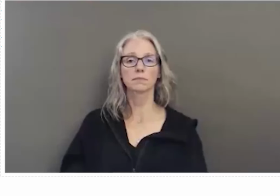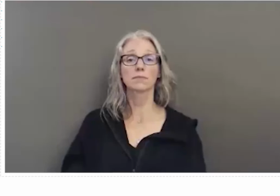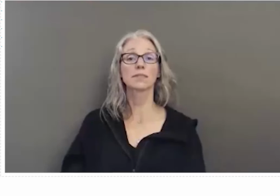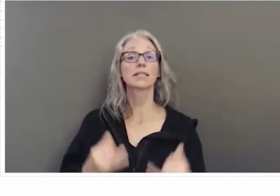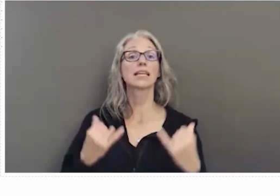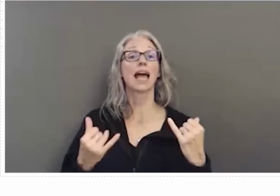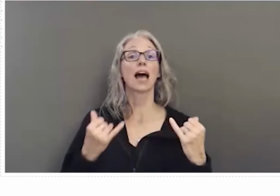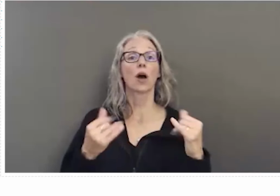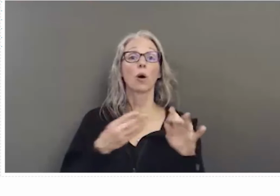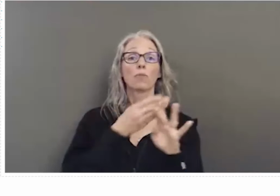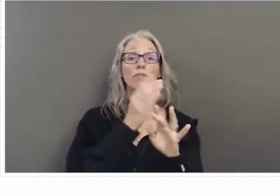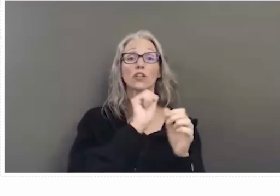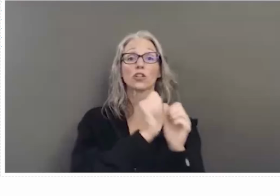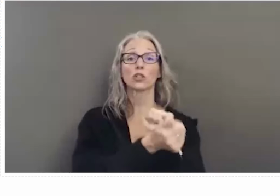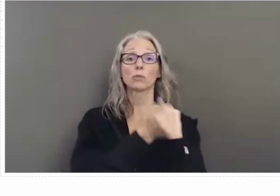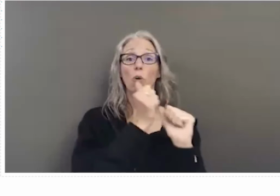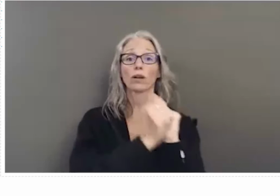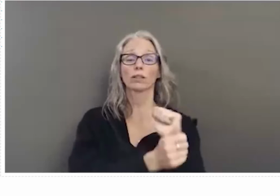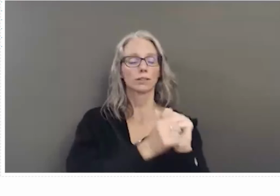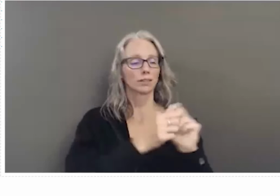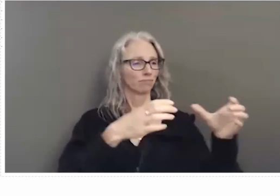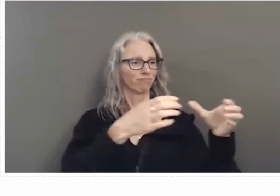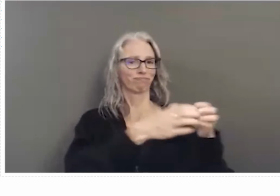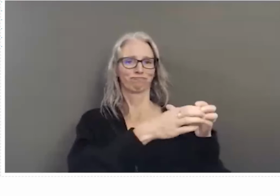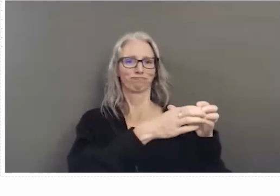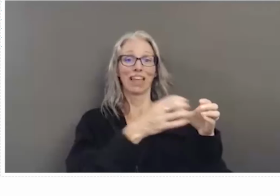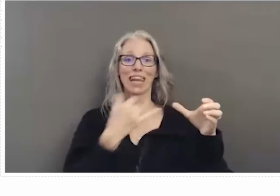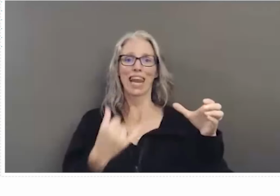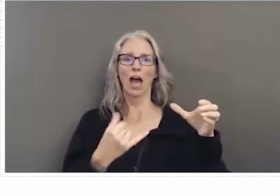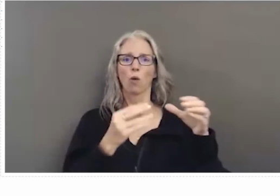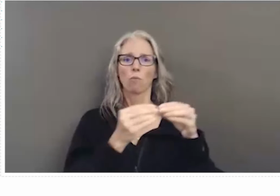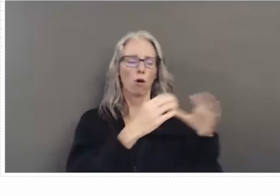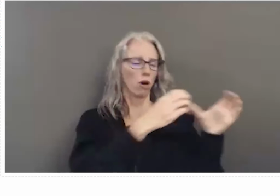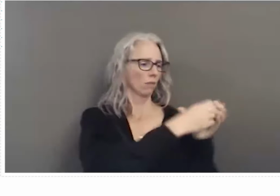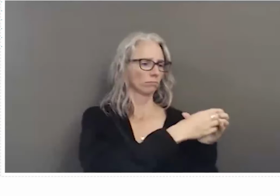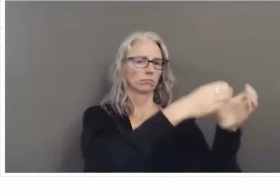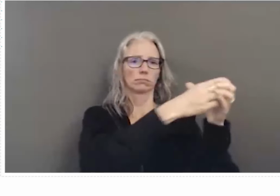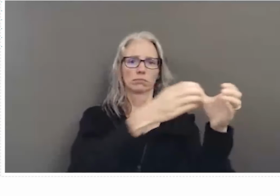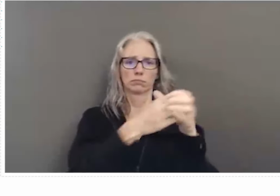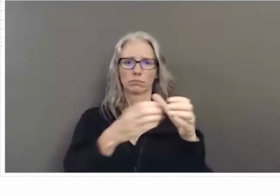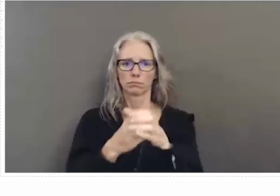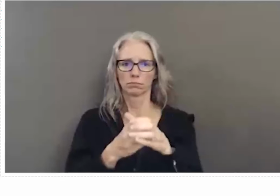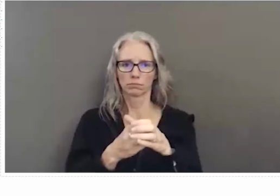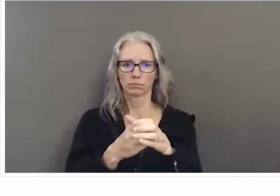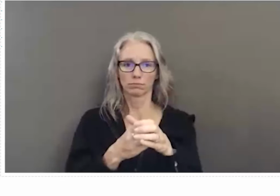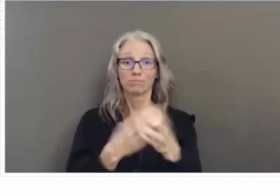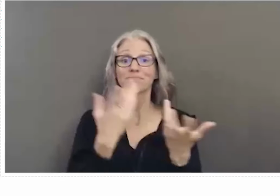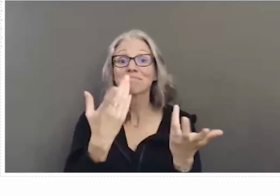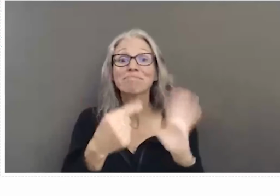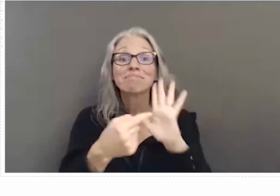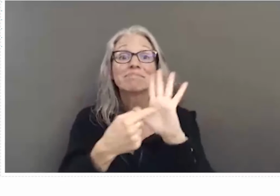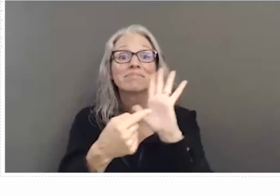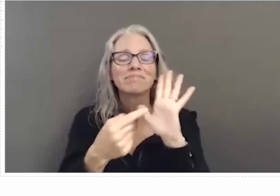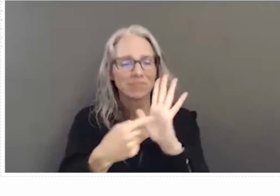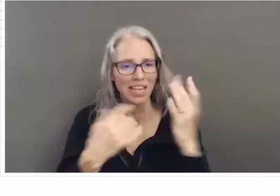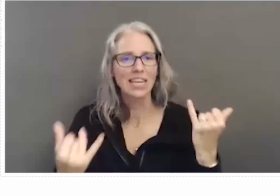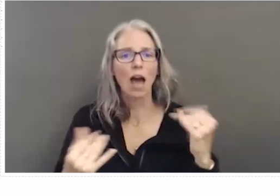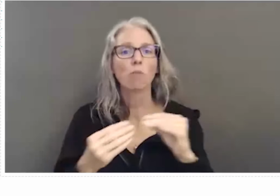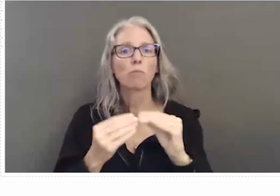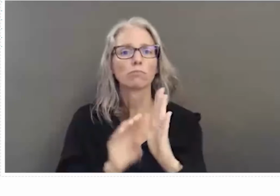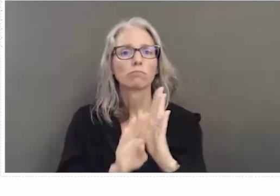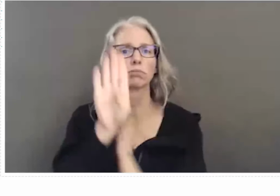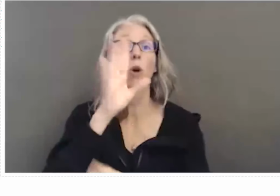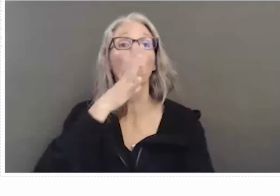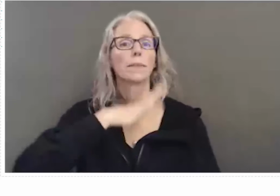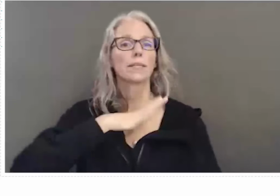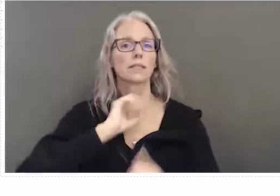especially with the rise of, let's say, women's sports, which we'll all agree is long overdue. However, with budget stable and with the